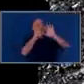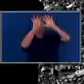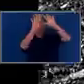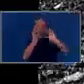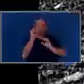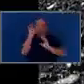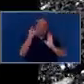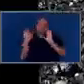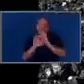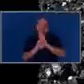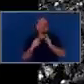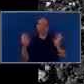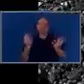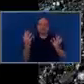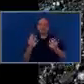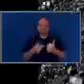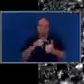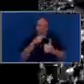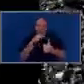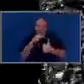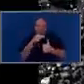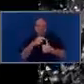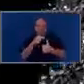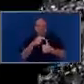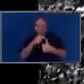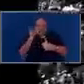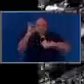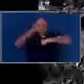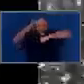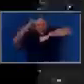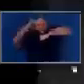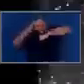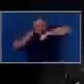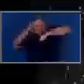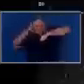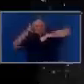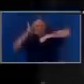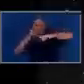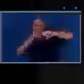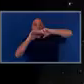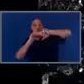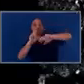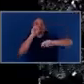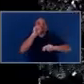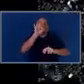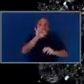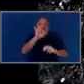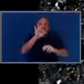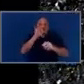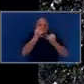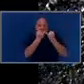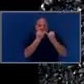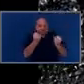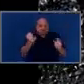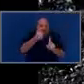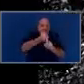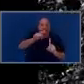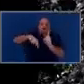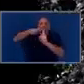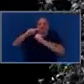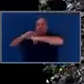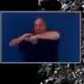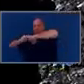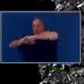the response of the TAG-SAM head to the surface and the response of the surface to the TAG-SAM head itself. So of